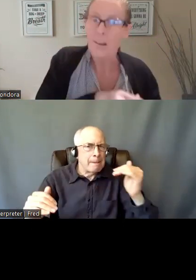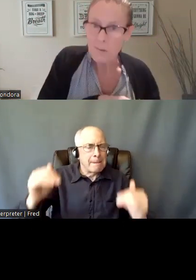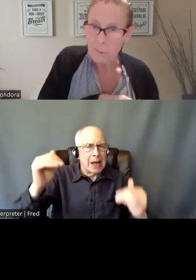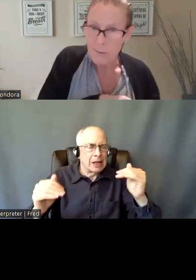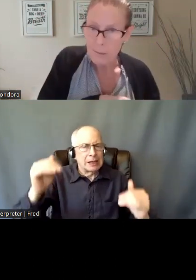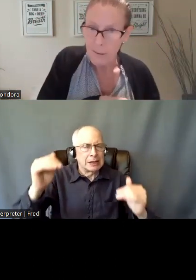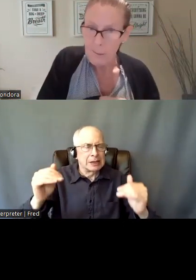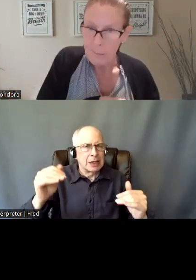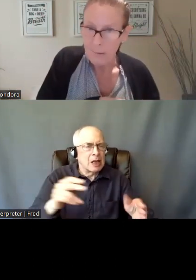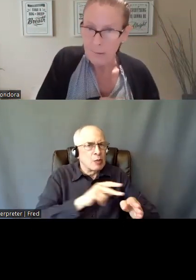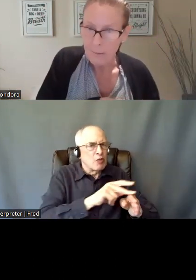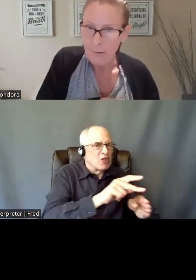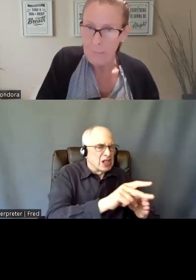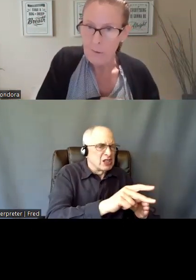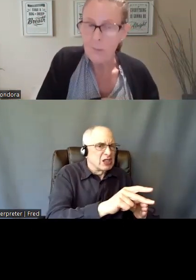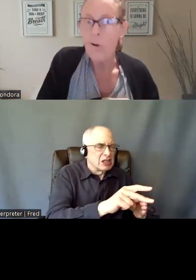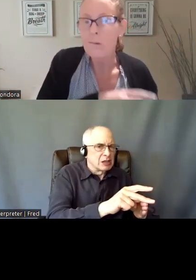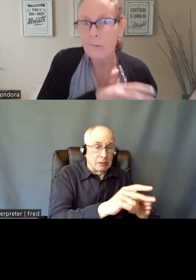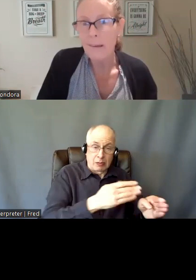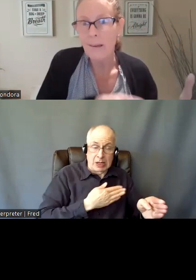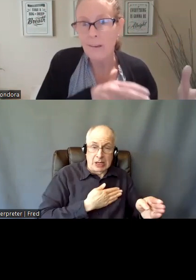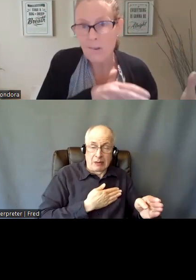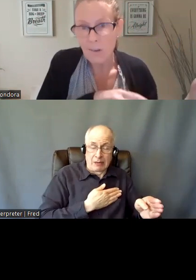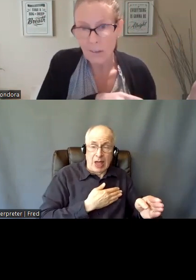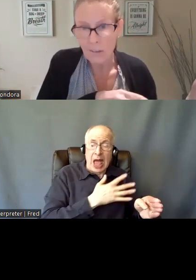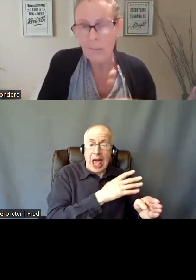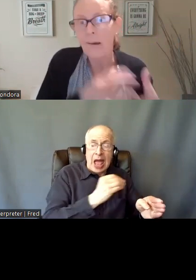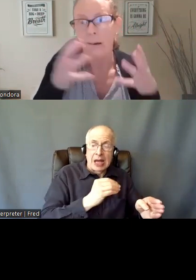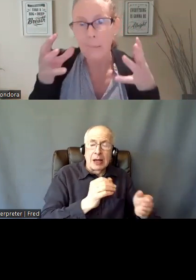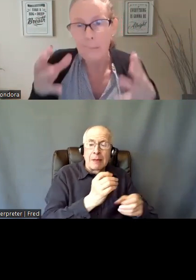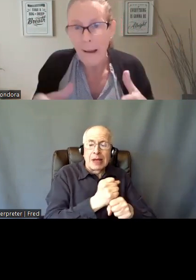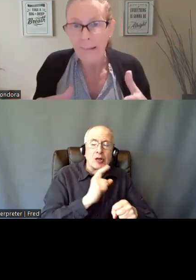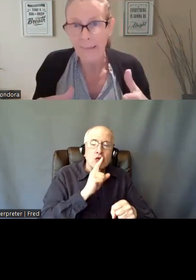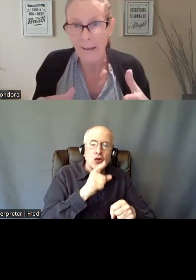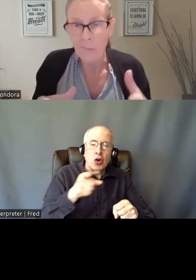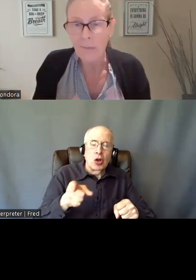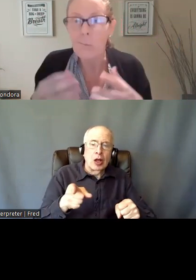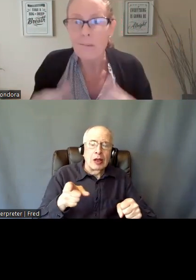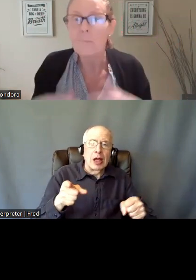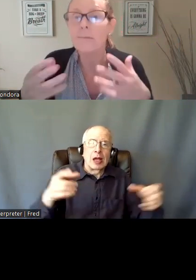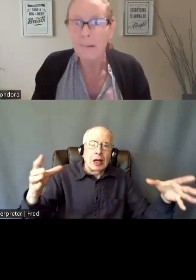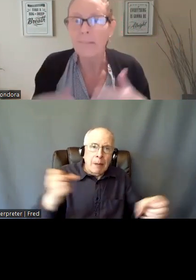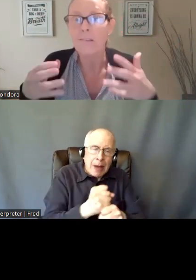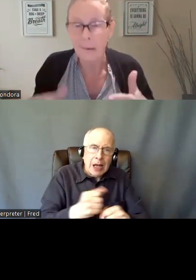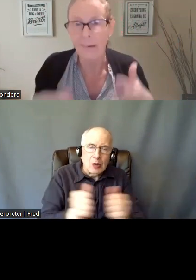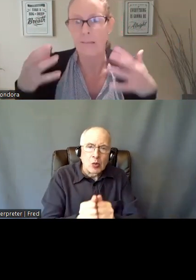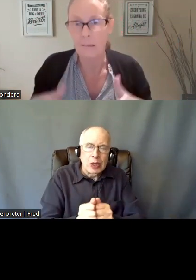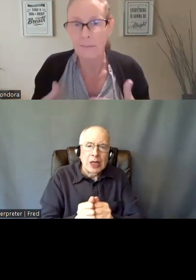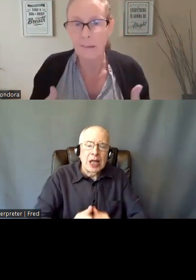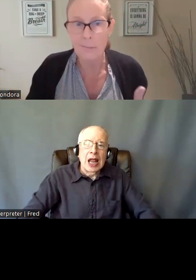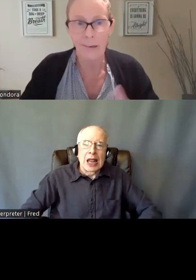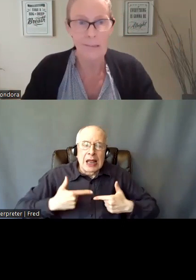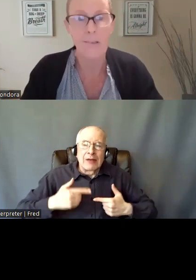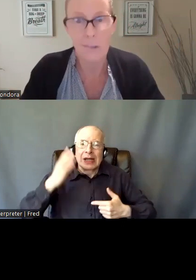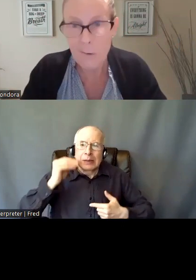the professional wisdom that we bring to the table, but also making sure that we are combining that with the wisdom of lived experience, the